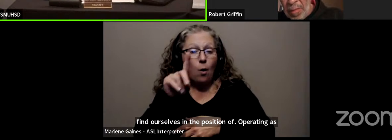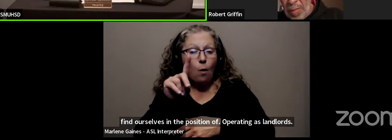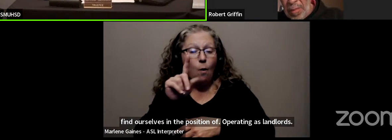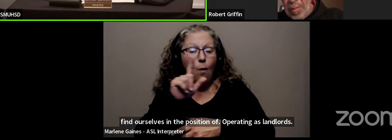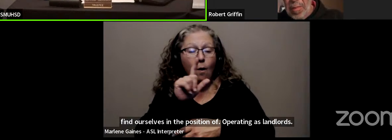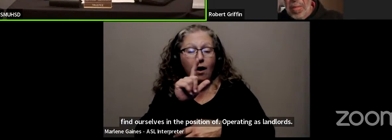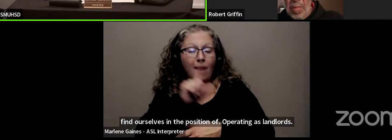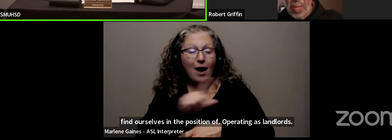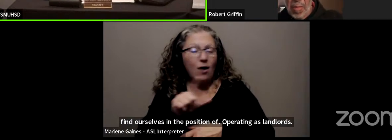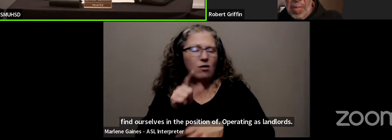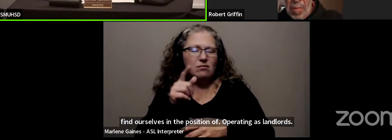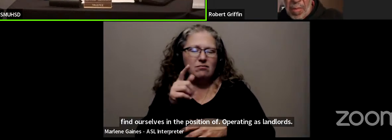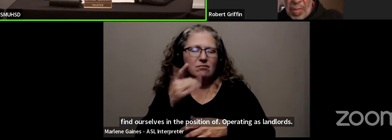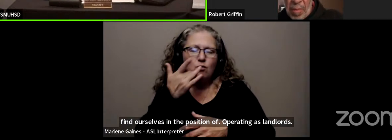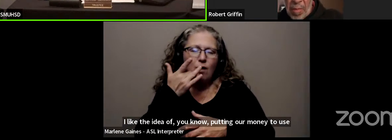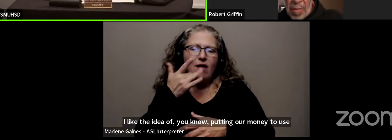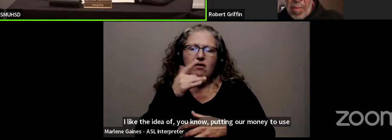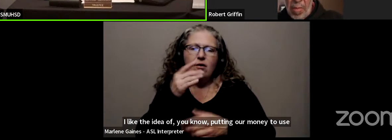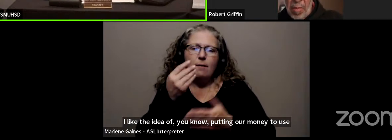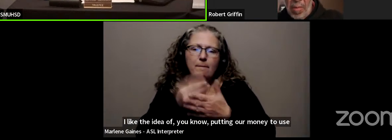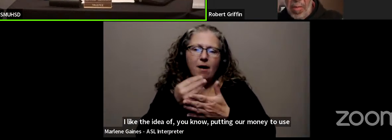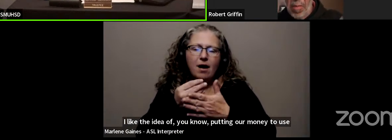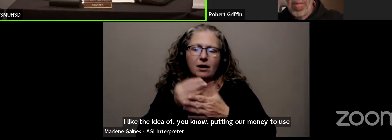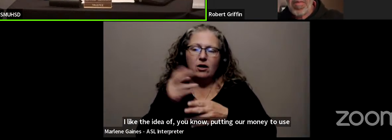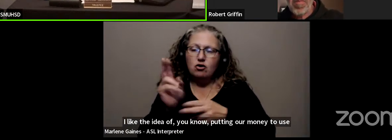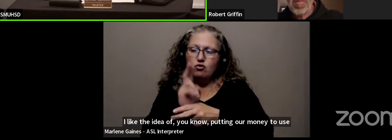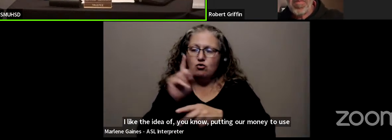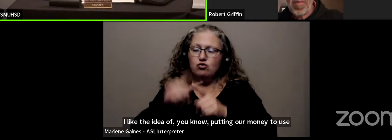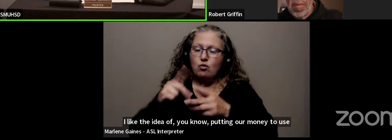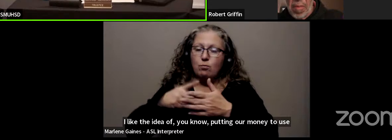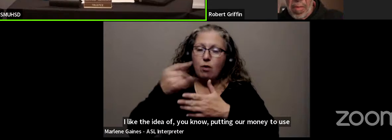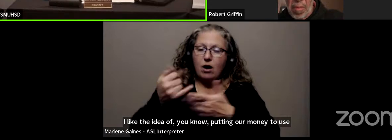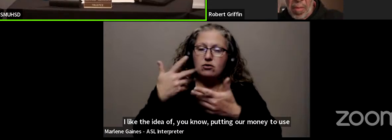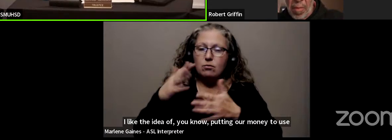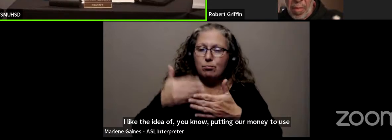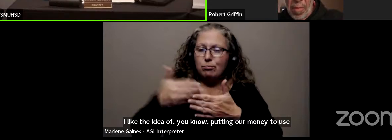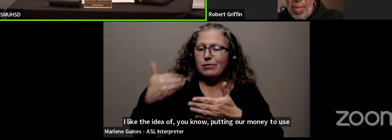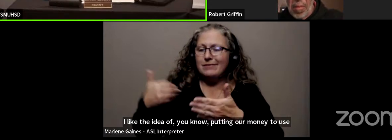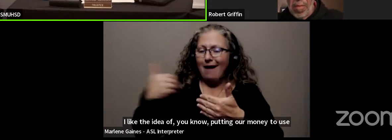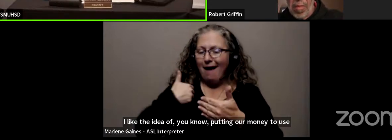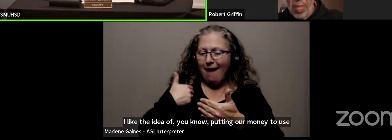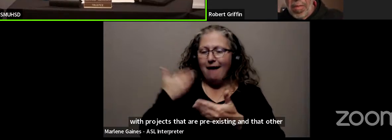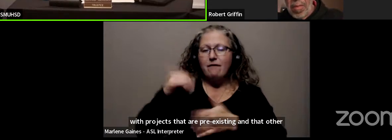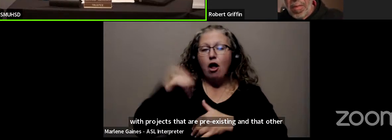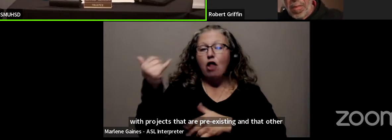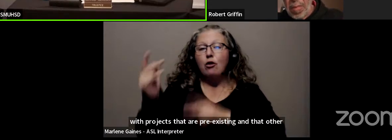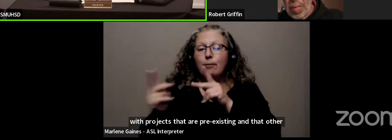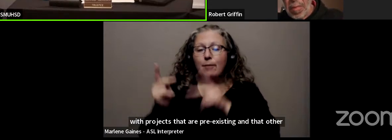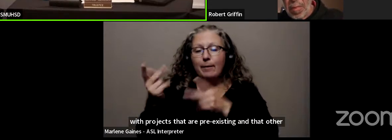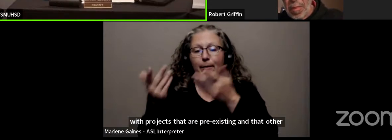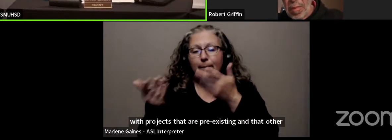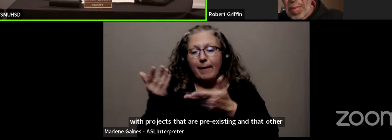use with projects that are pre-existing and that other people might be